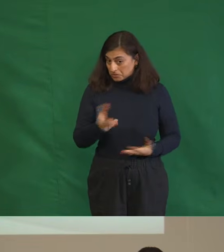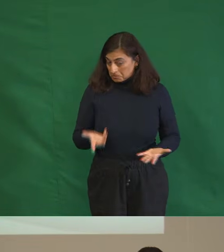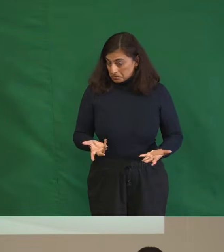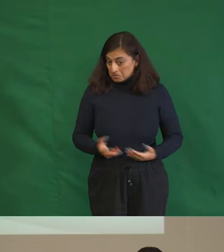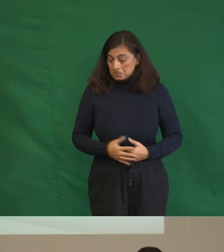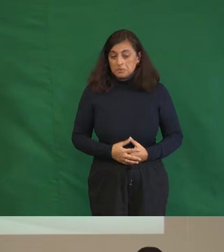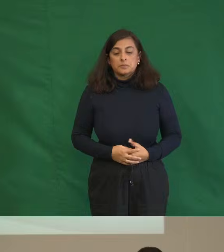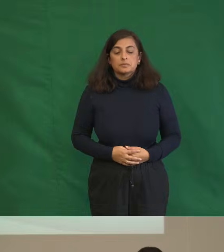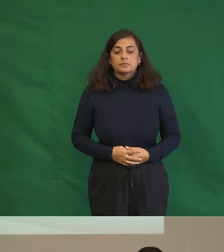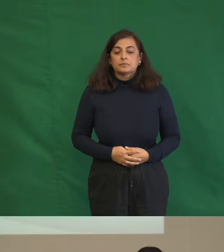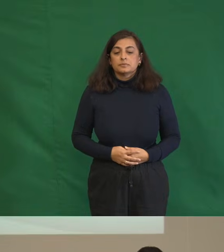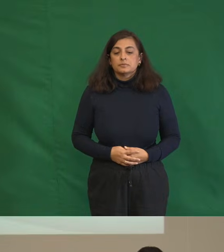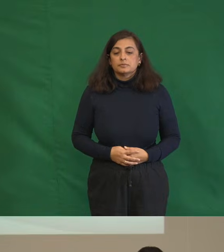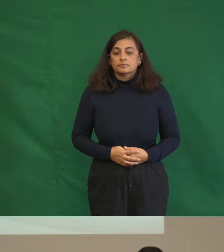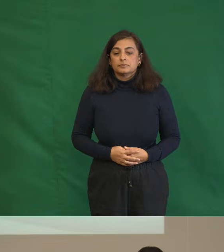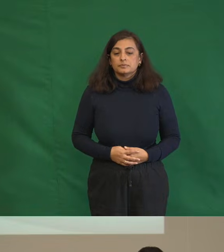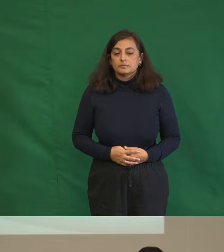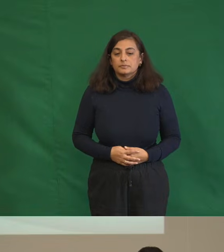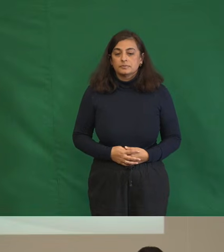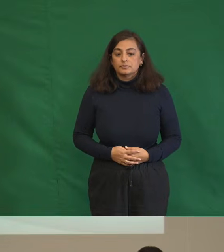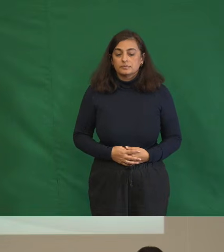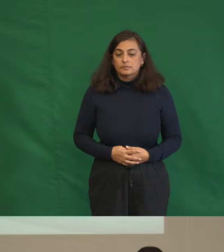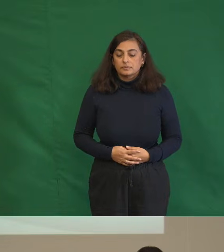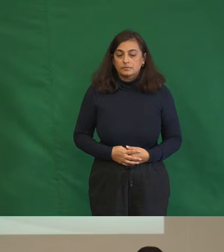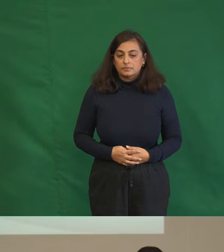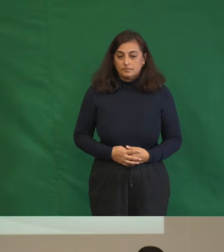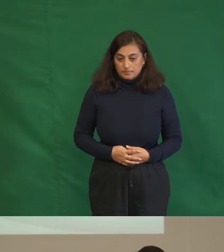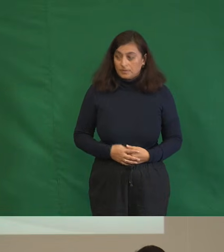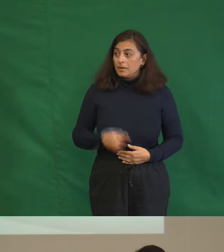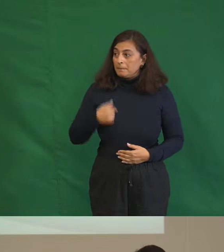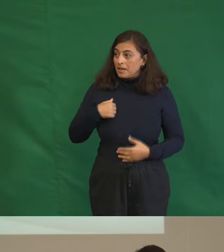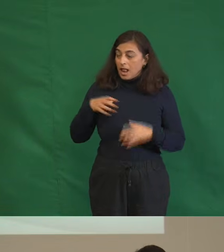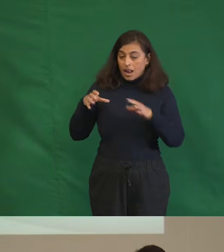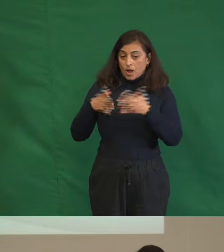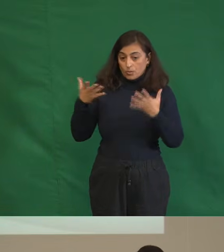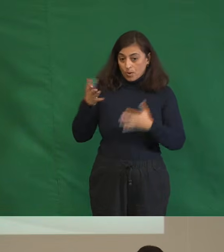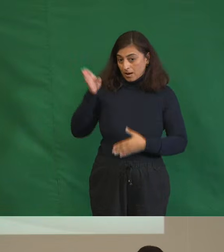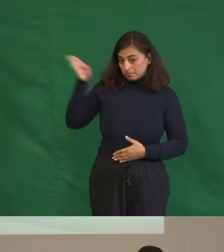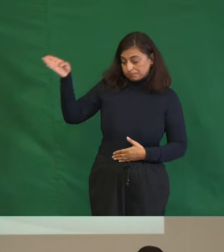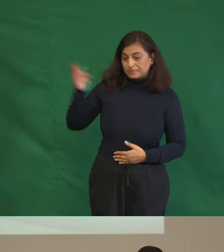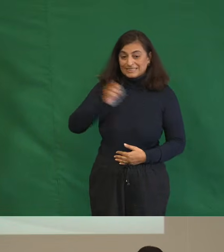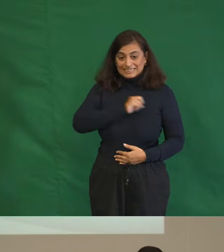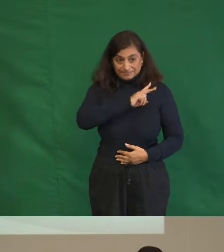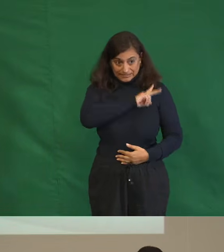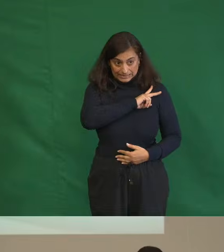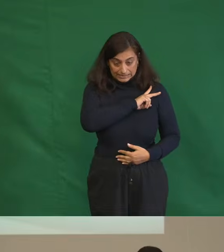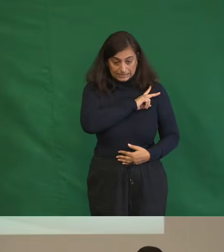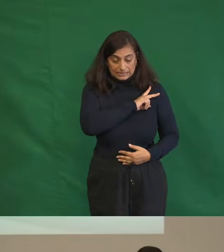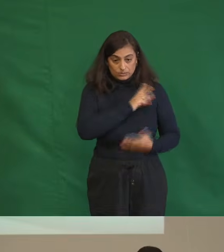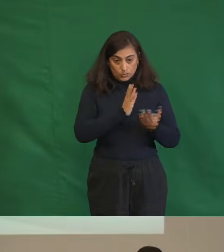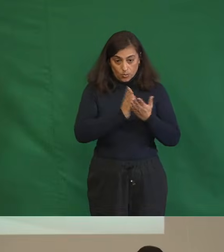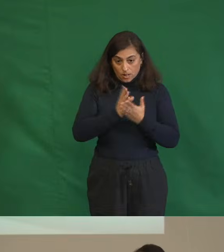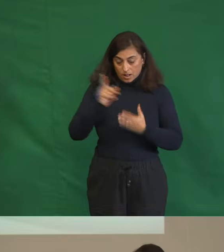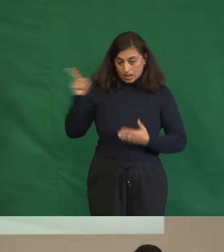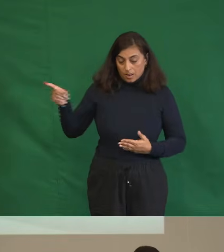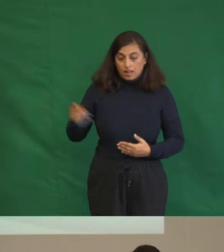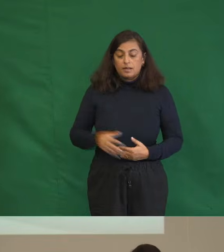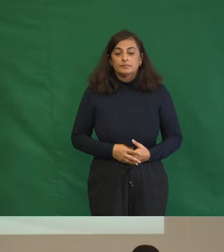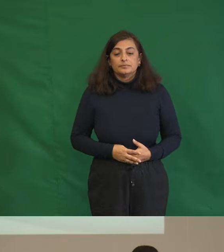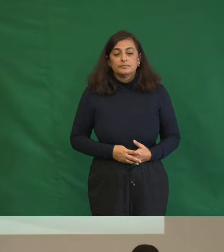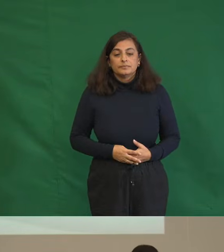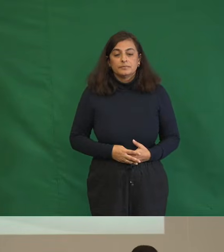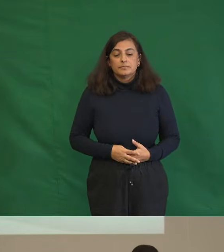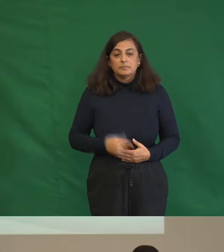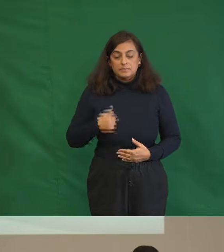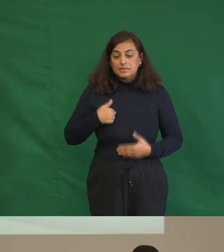attend classes with St. Vincent School for the Deaf in Rosebank, And when everybody was